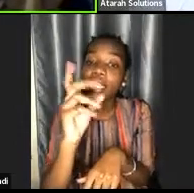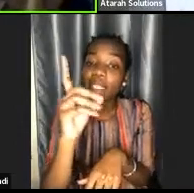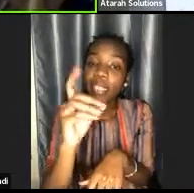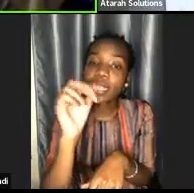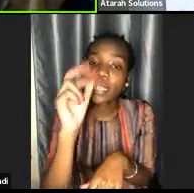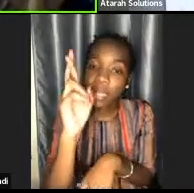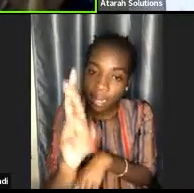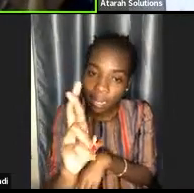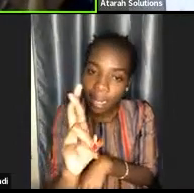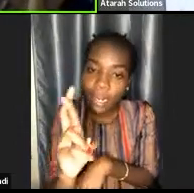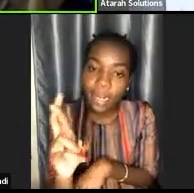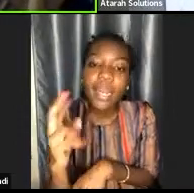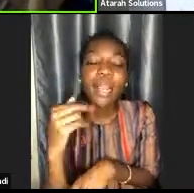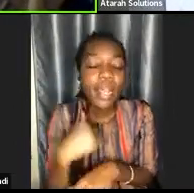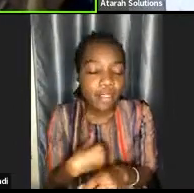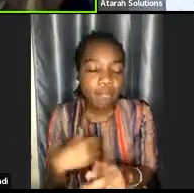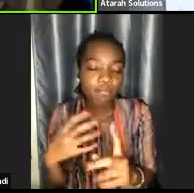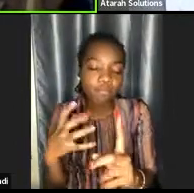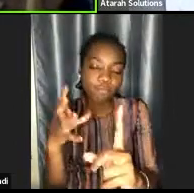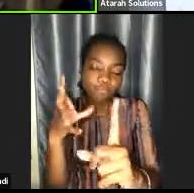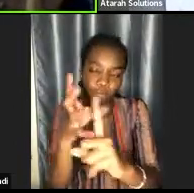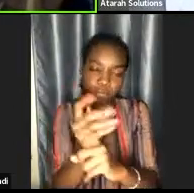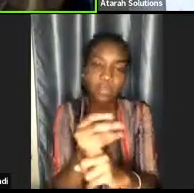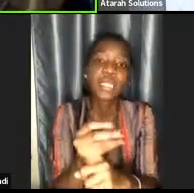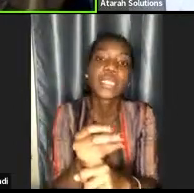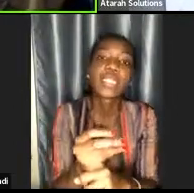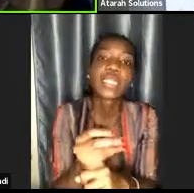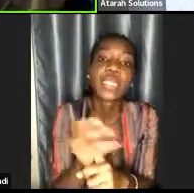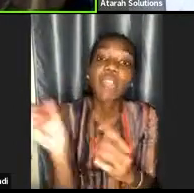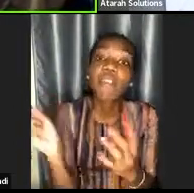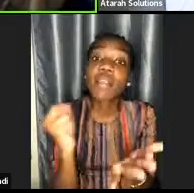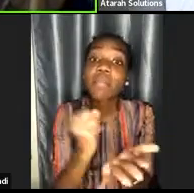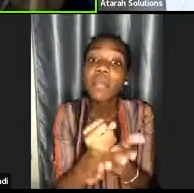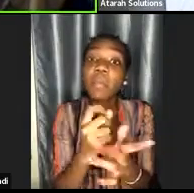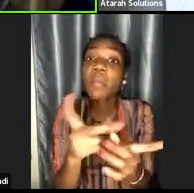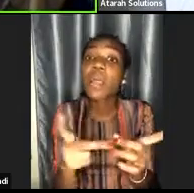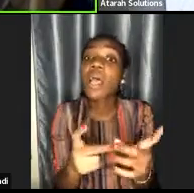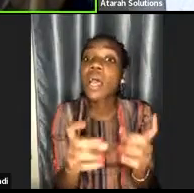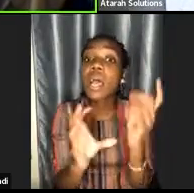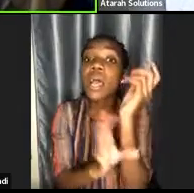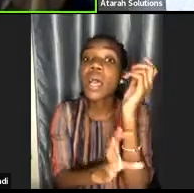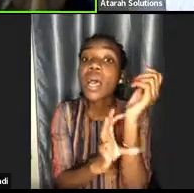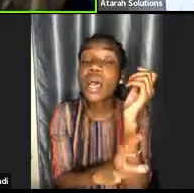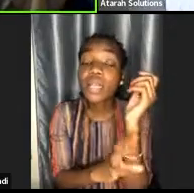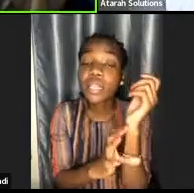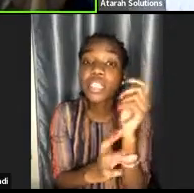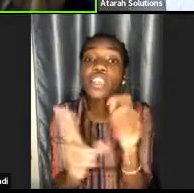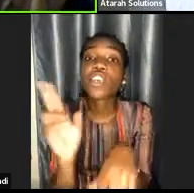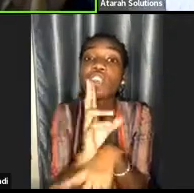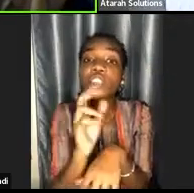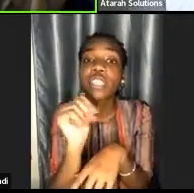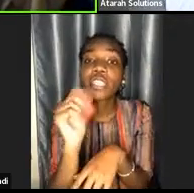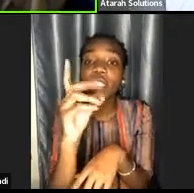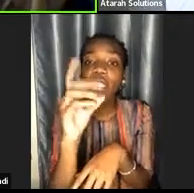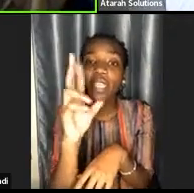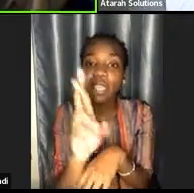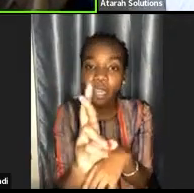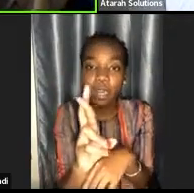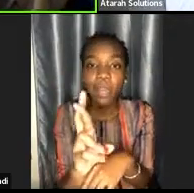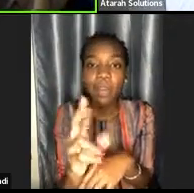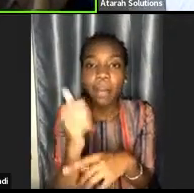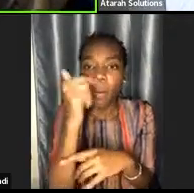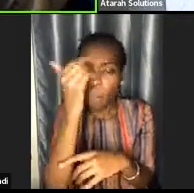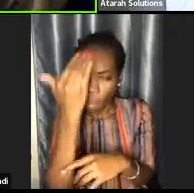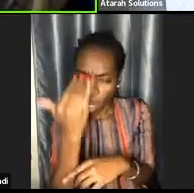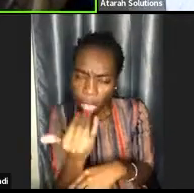attracting investments, as opposed to those countries where they are not using ADR. Because when